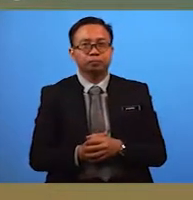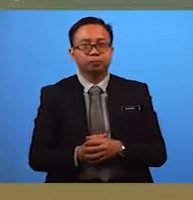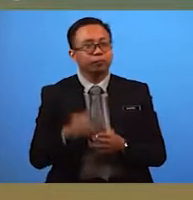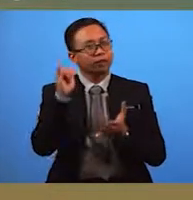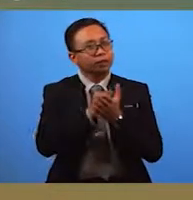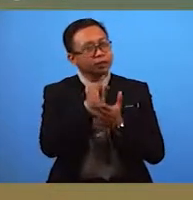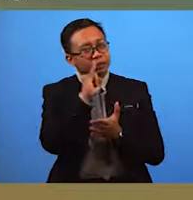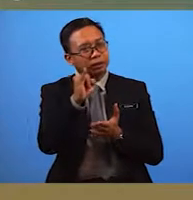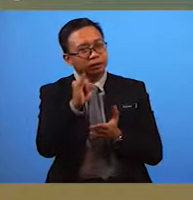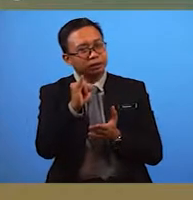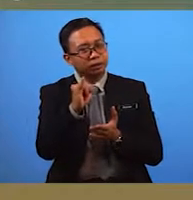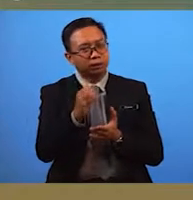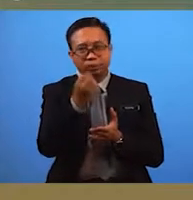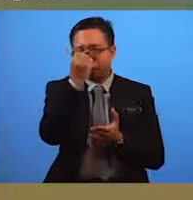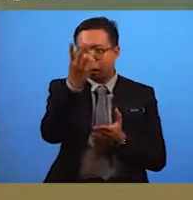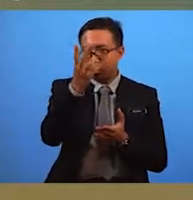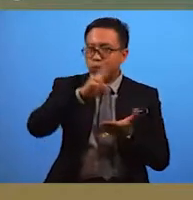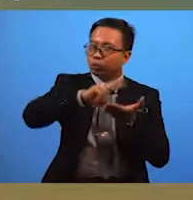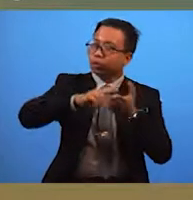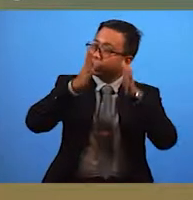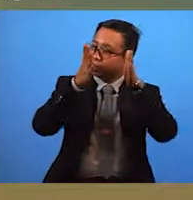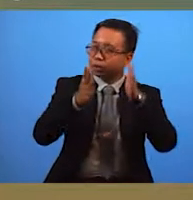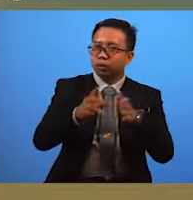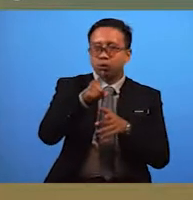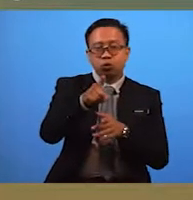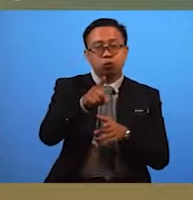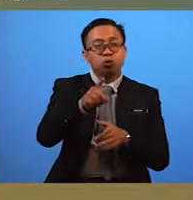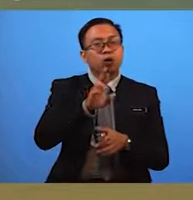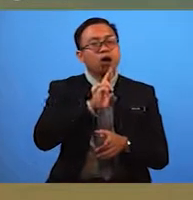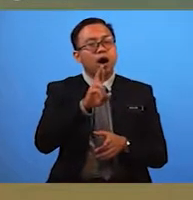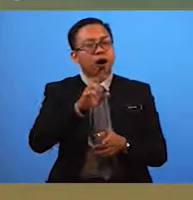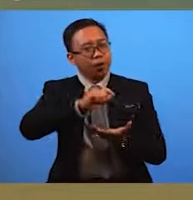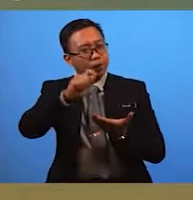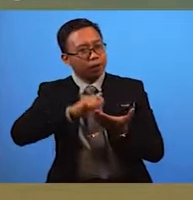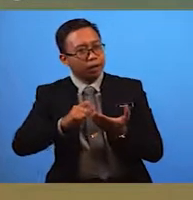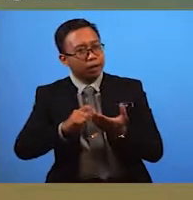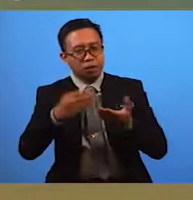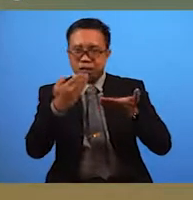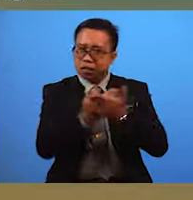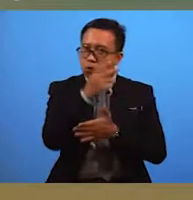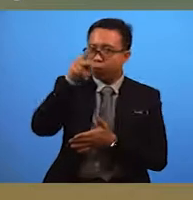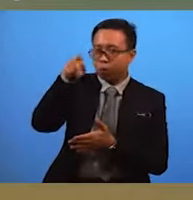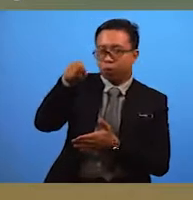This will signal to the reader that you are writing about a new point.